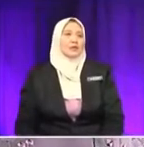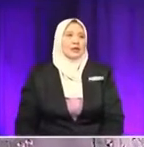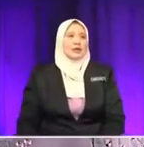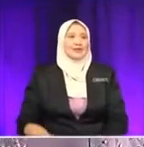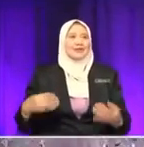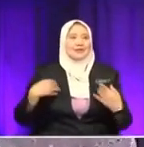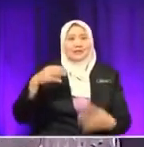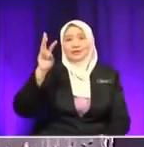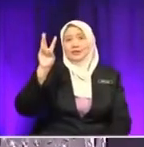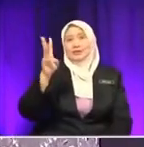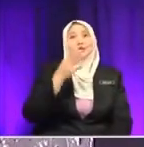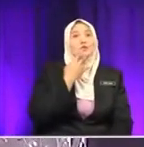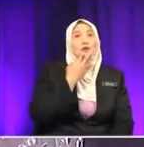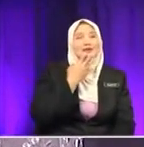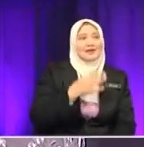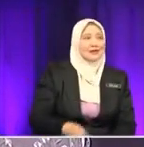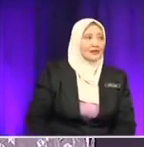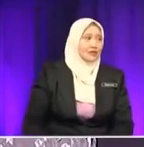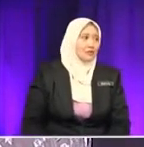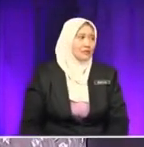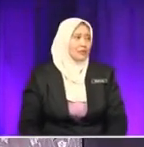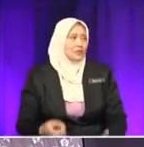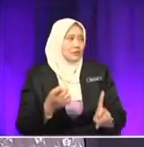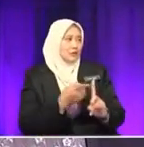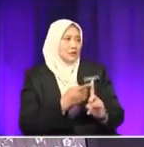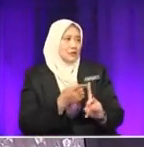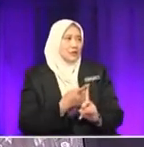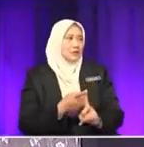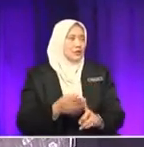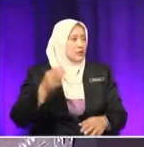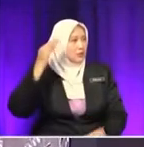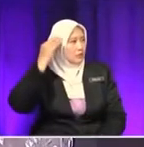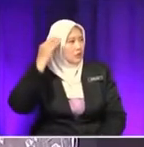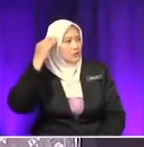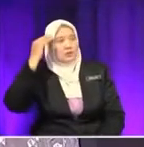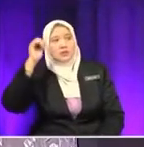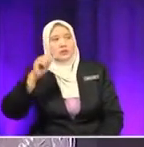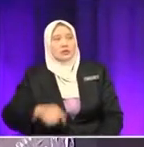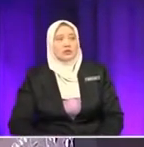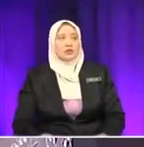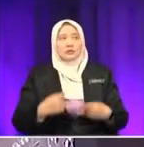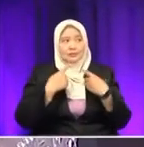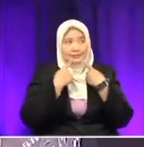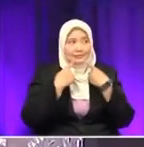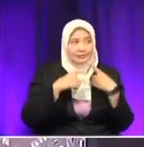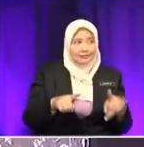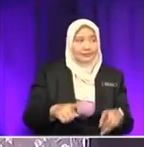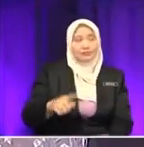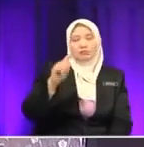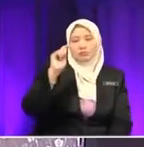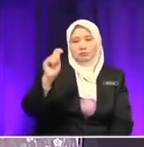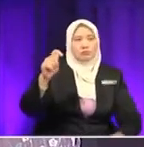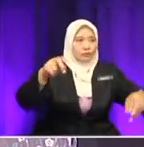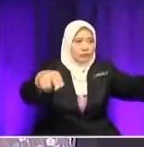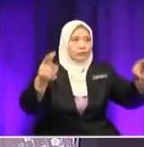6 colors, people. Yeah. All right. So when you have your question, you will have your answer. And T stands for topic sentence, Tivia. Okay. All